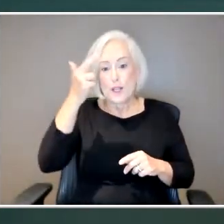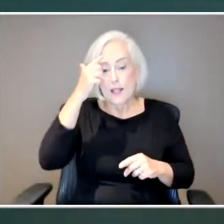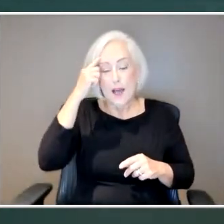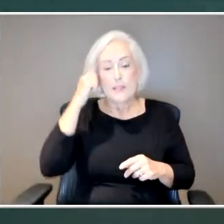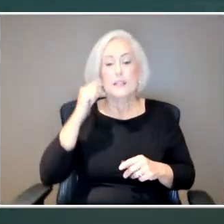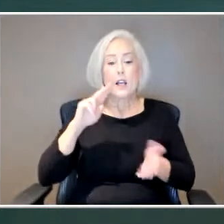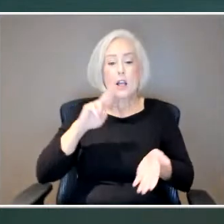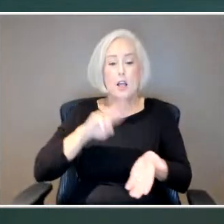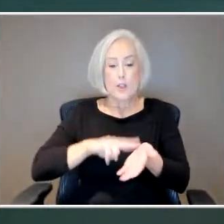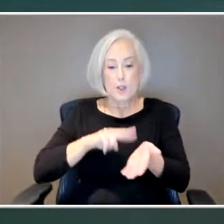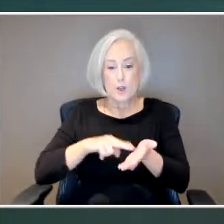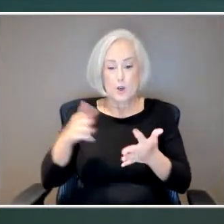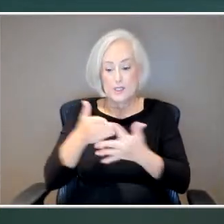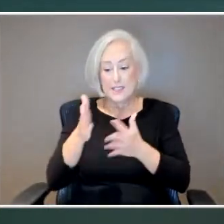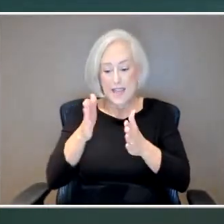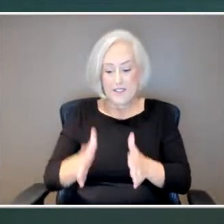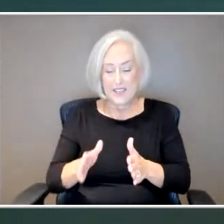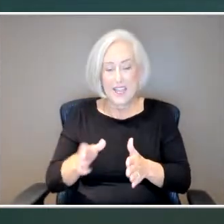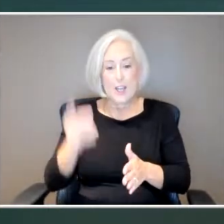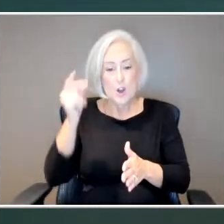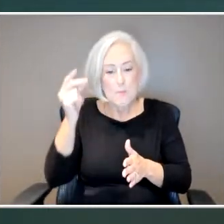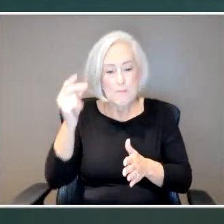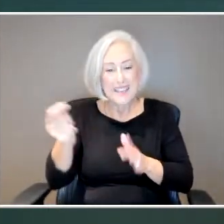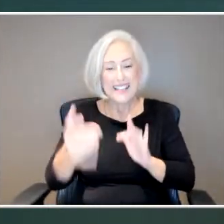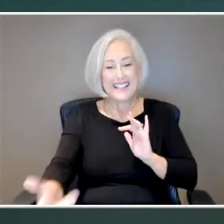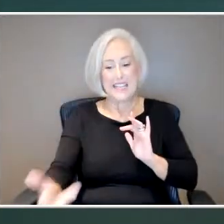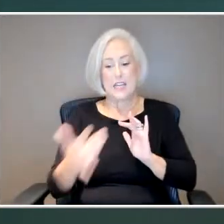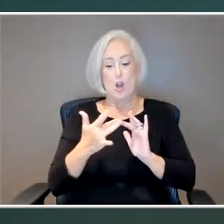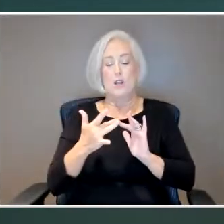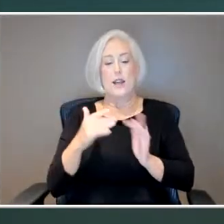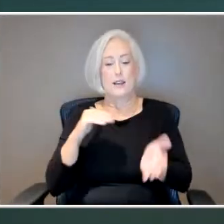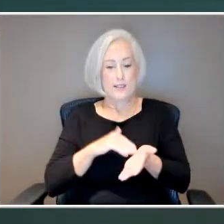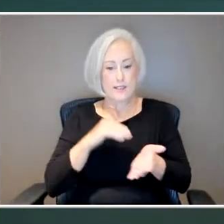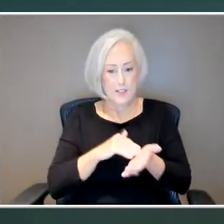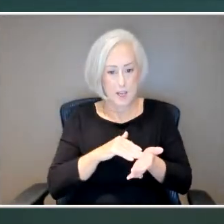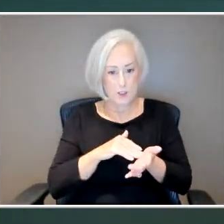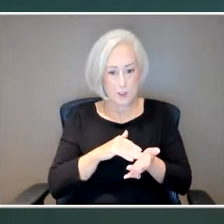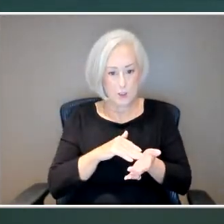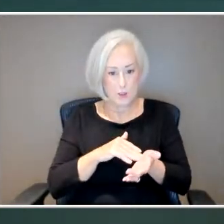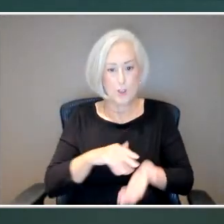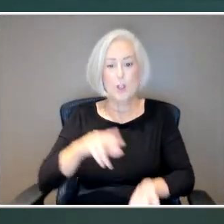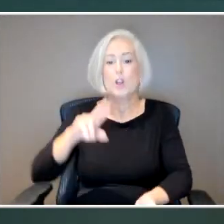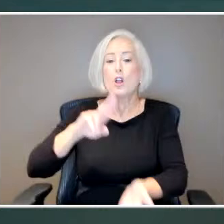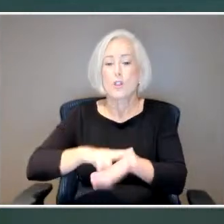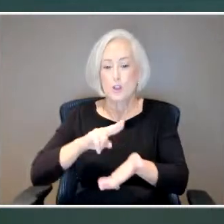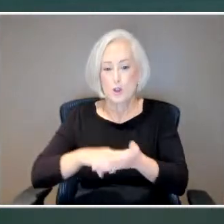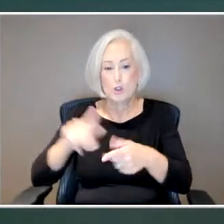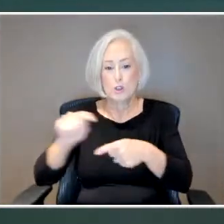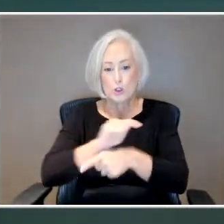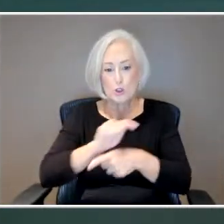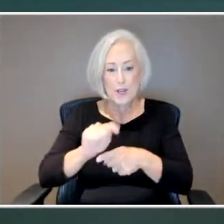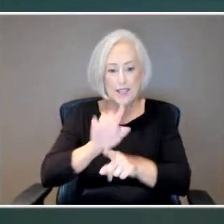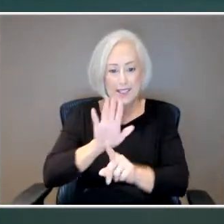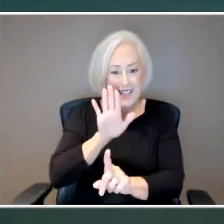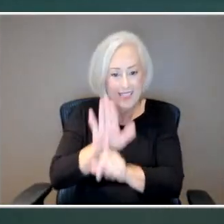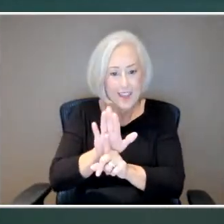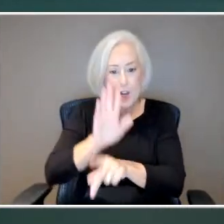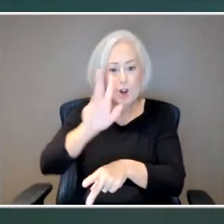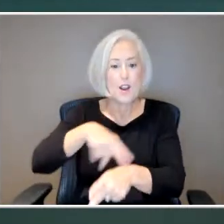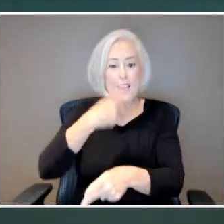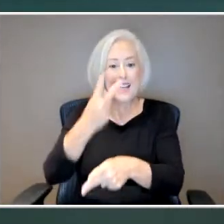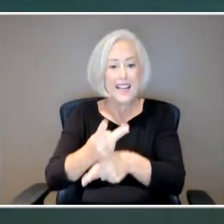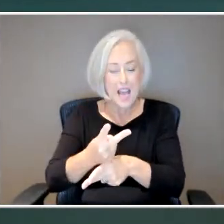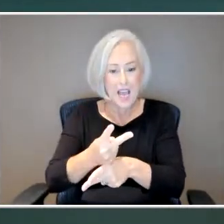the physician immediately. And they are trained in their type of breast cancer. So our breast cancer nurse